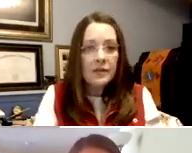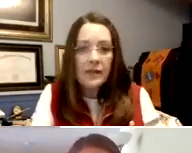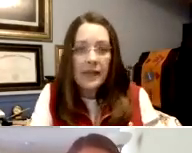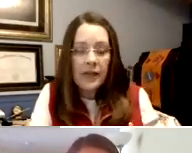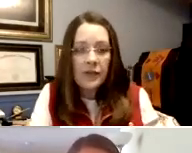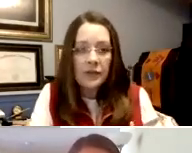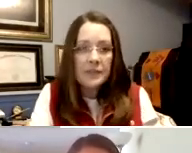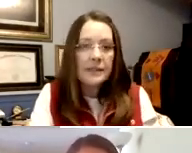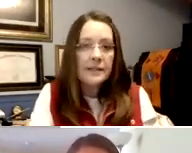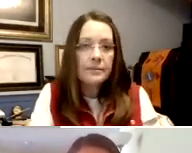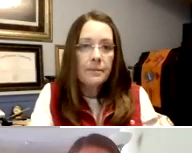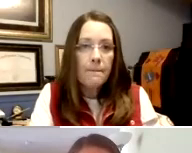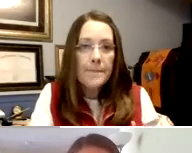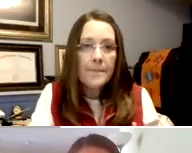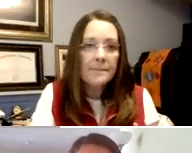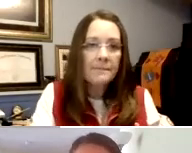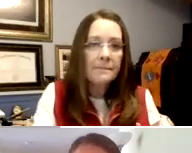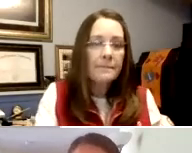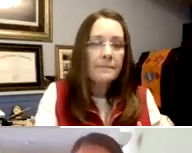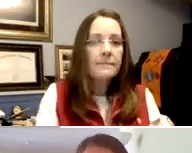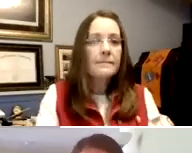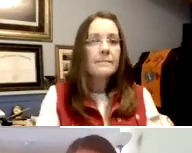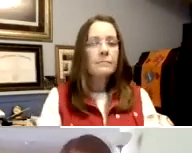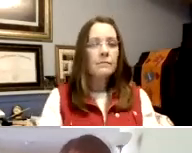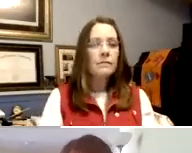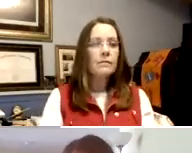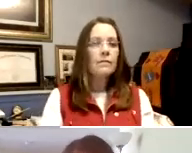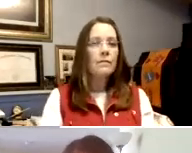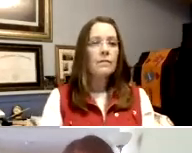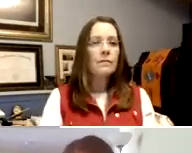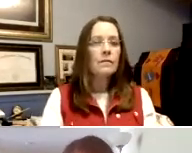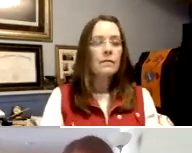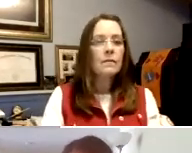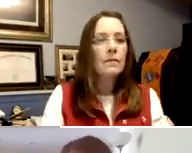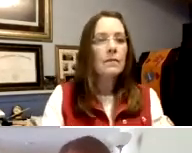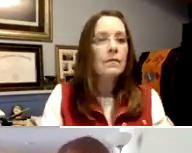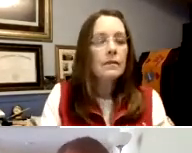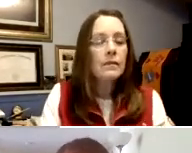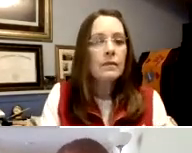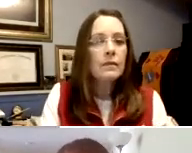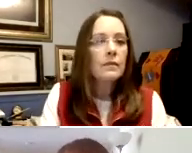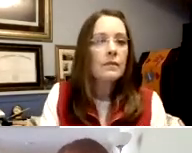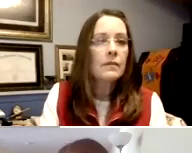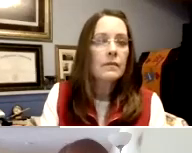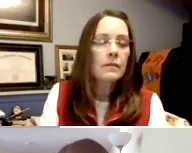of those CVI characteristics. I think the issue was that